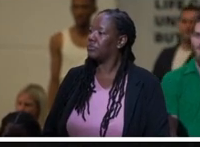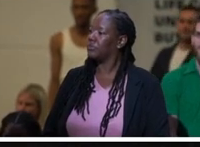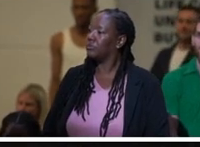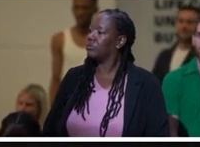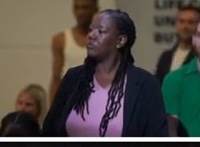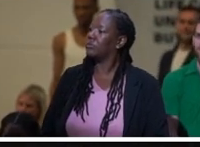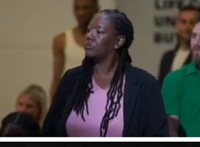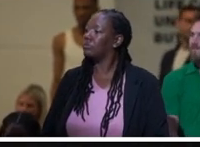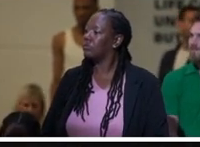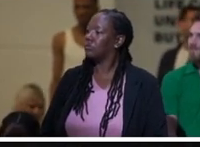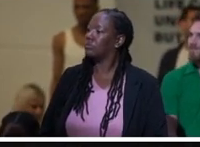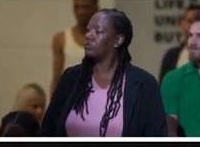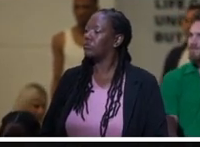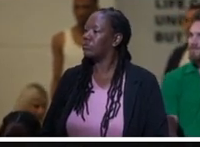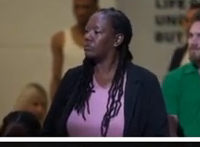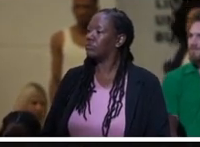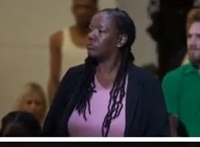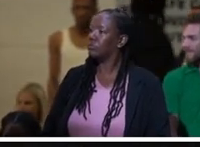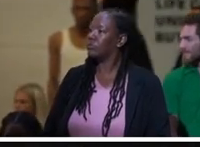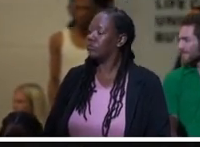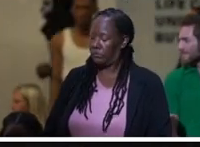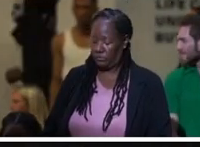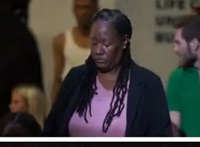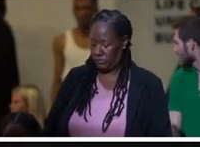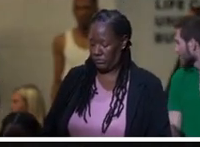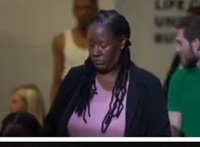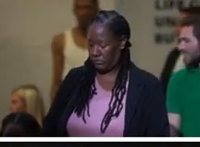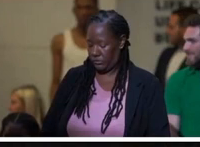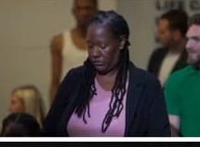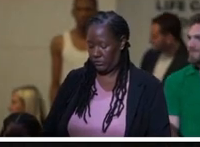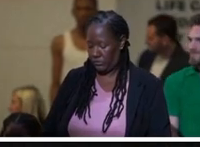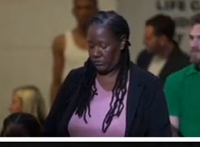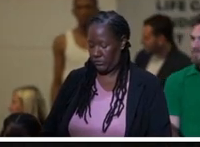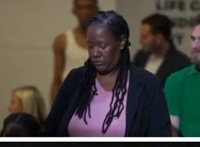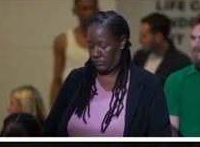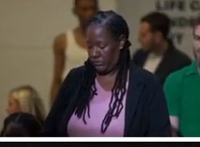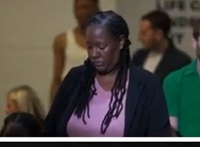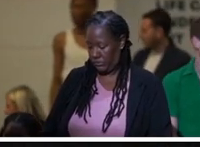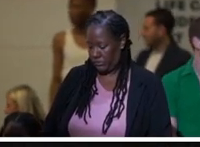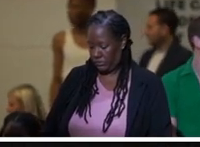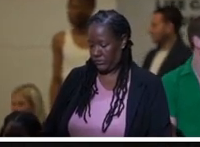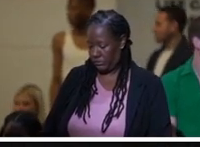legendary. Walk for me. Walk for me. Walk for me. Walk for me. Walk for me. Walk for me.